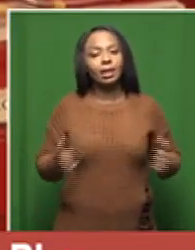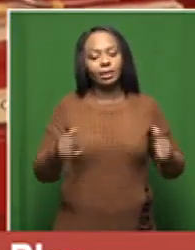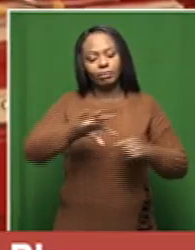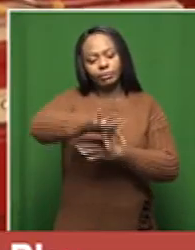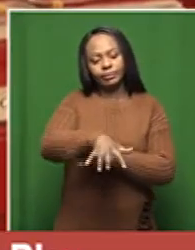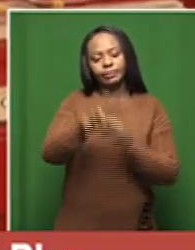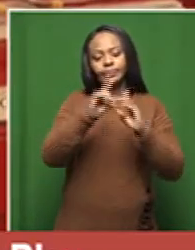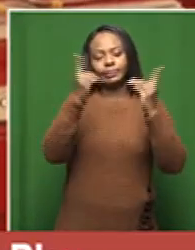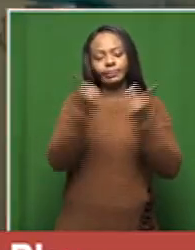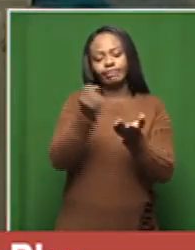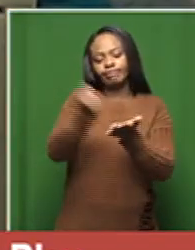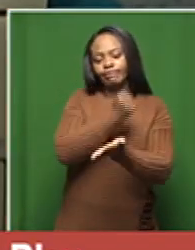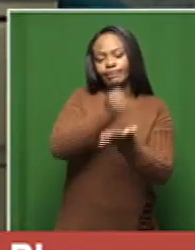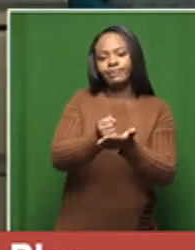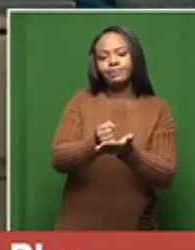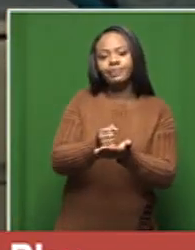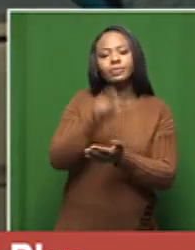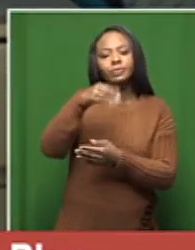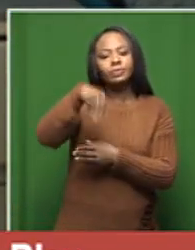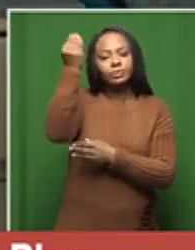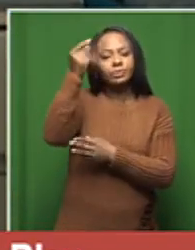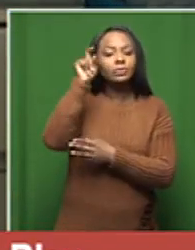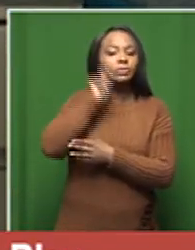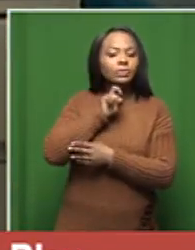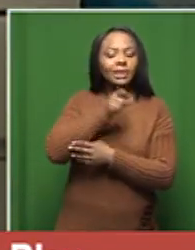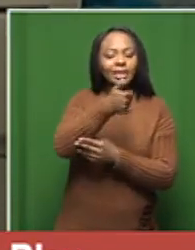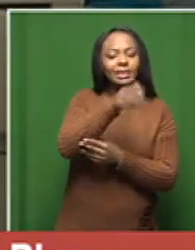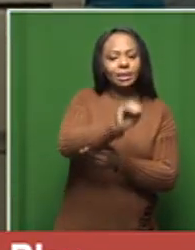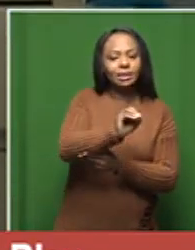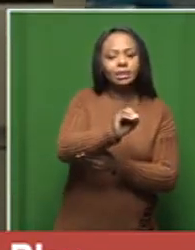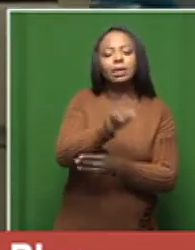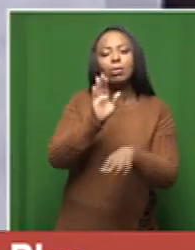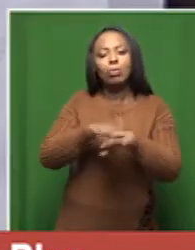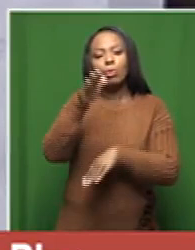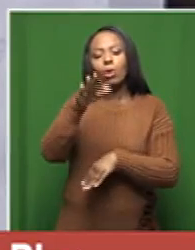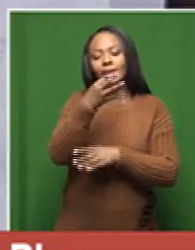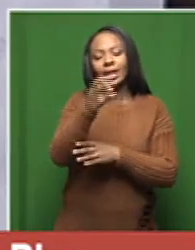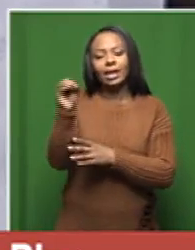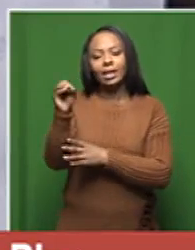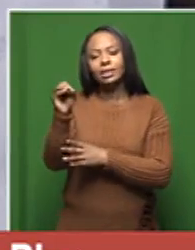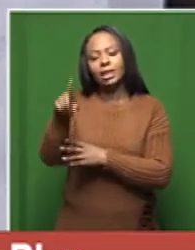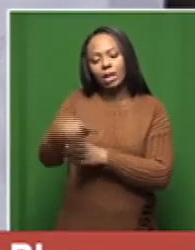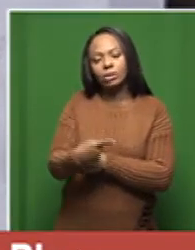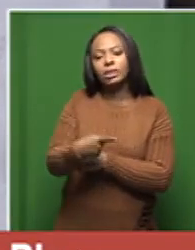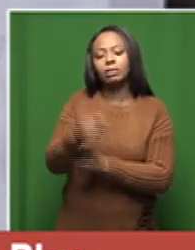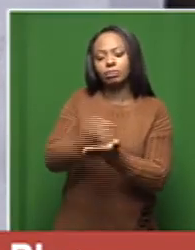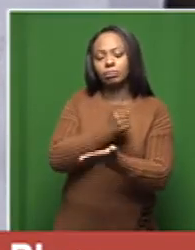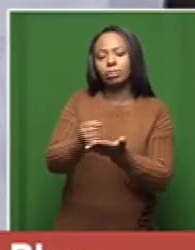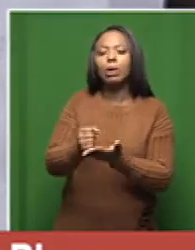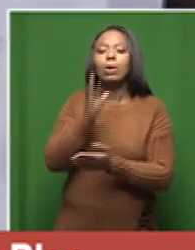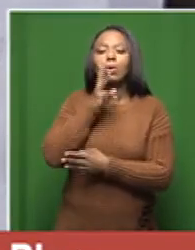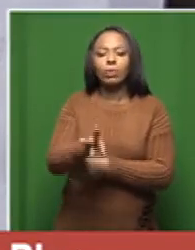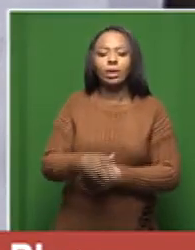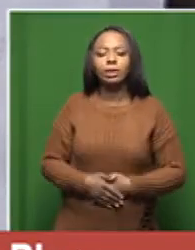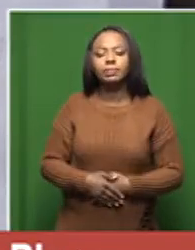registered 60,000 elderly people and intends to register another 300,000. It says it will pursue other means to